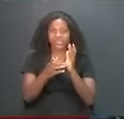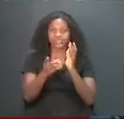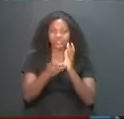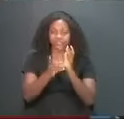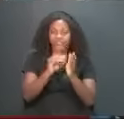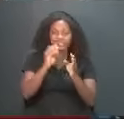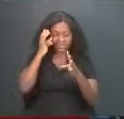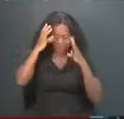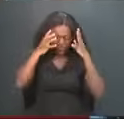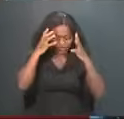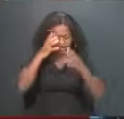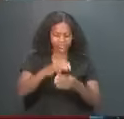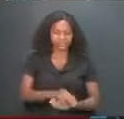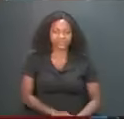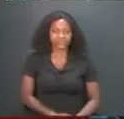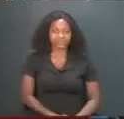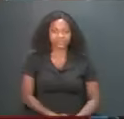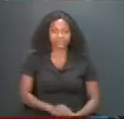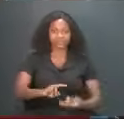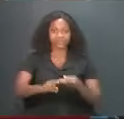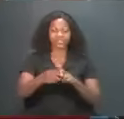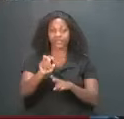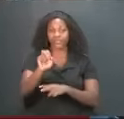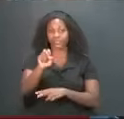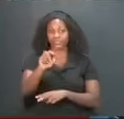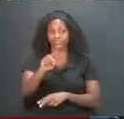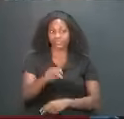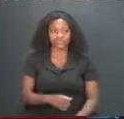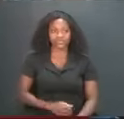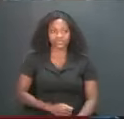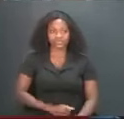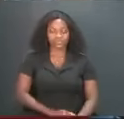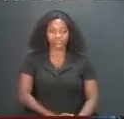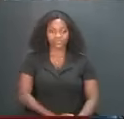Innovation. Item number 12.